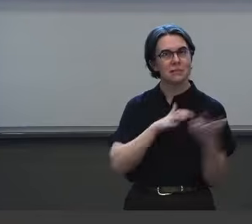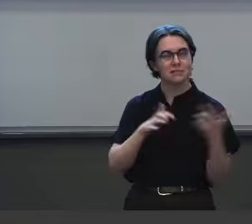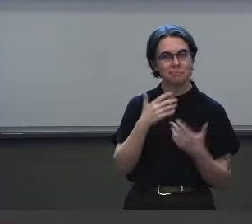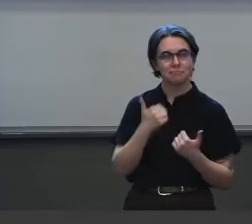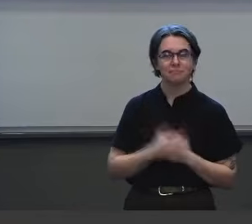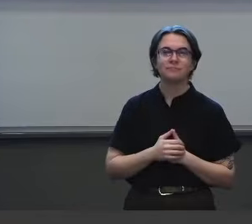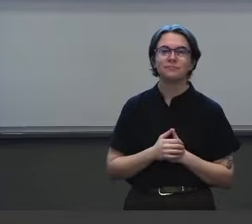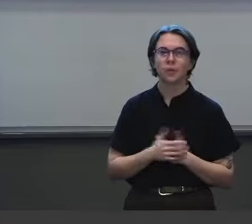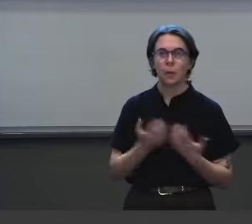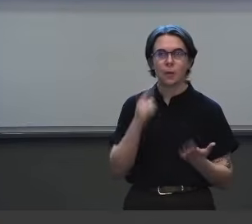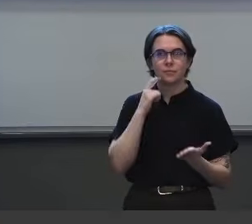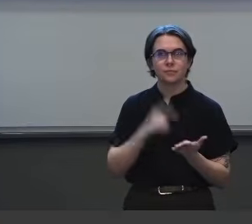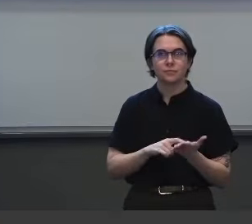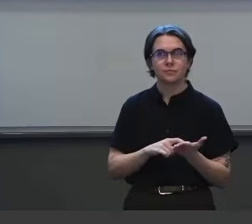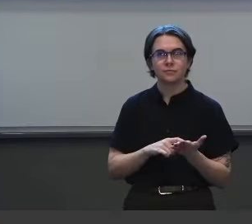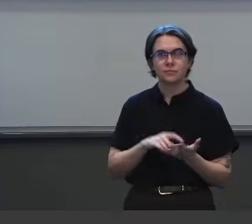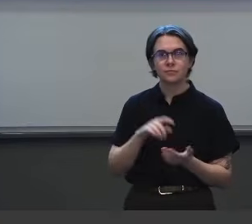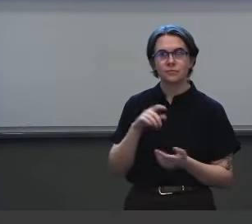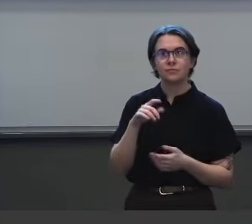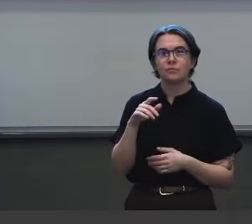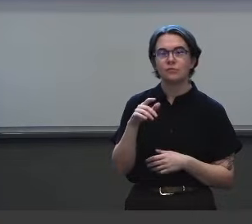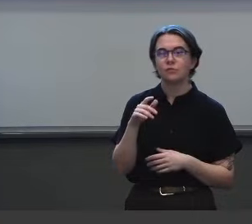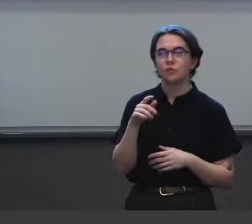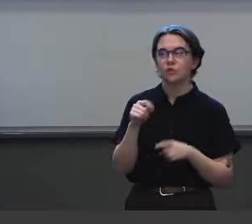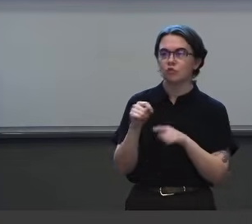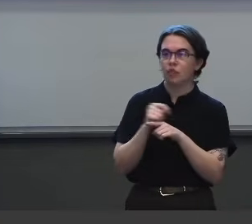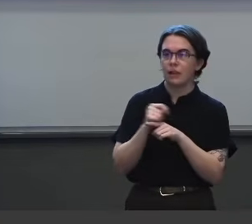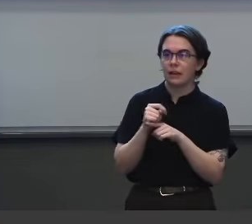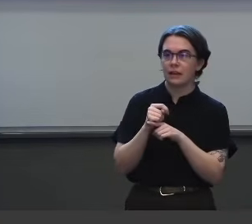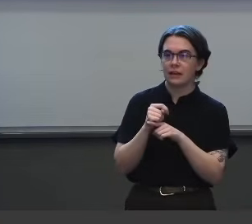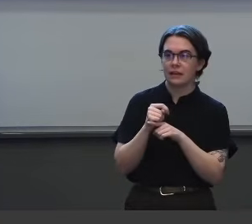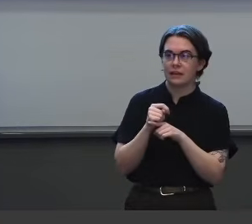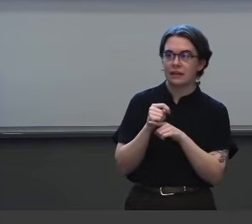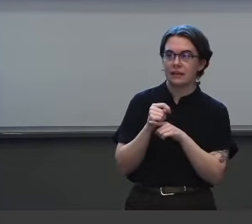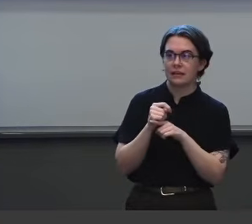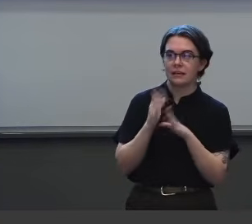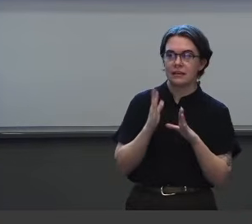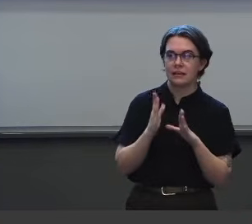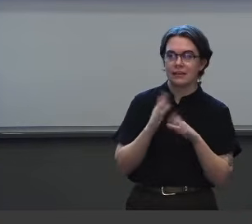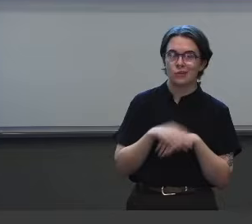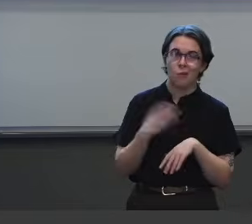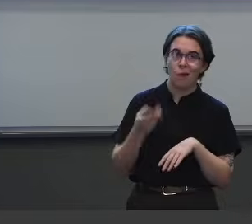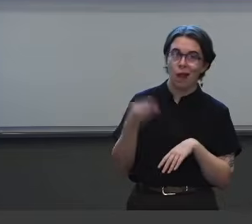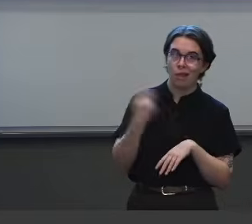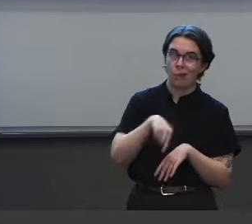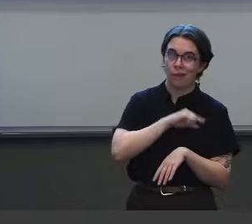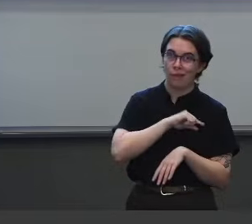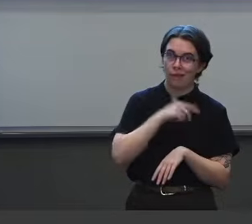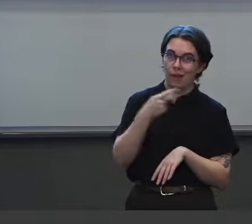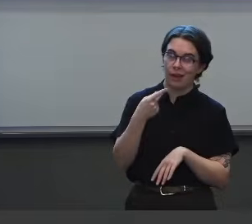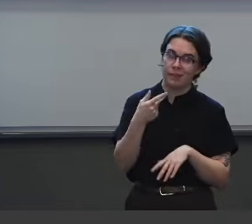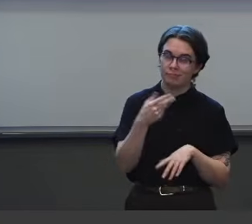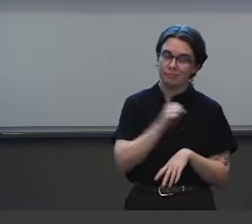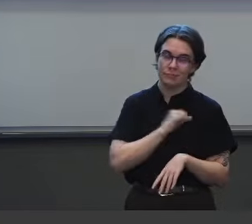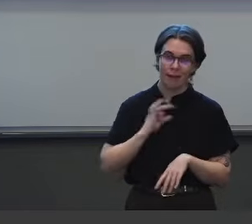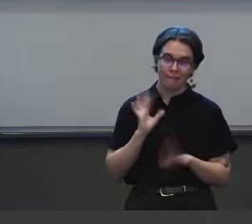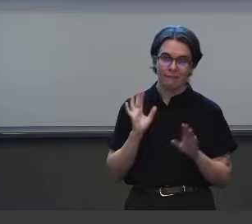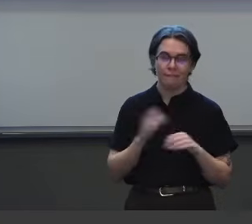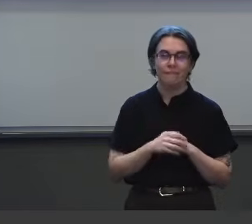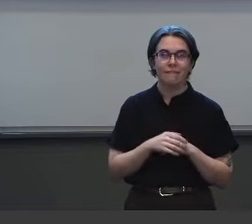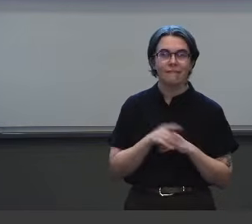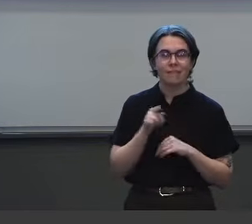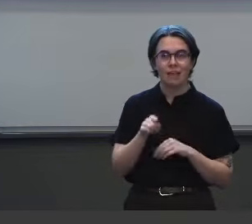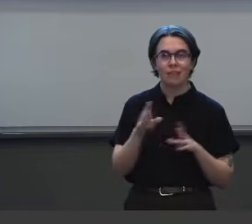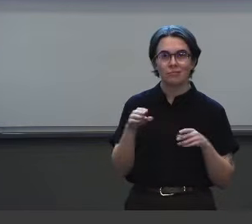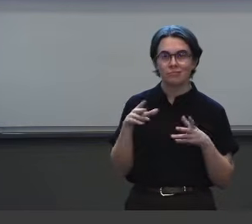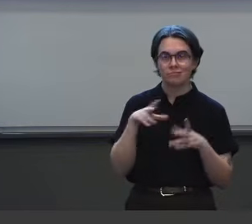our wonderful and talented trainees, otherwise known as highly qualified personnel. They have made incredible